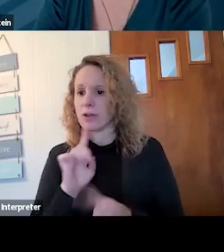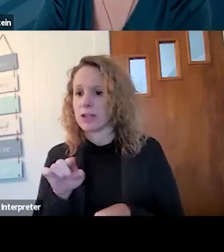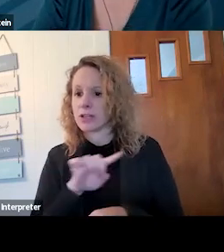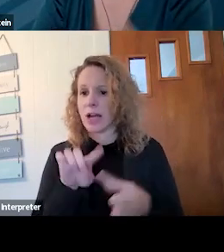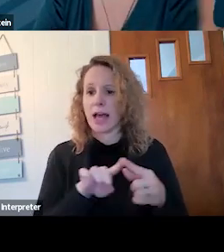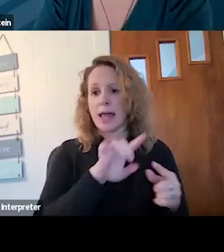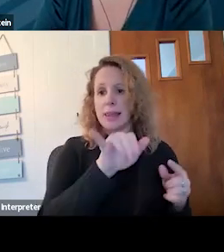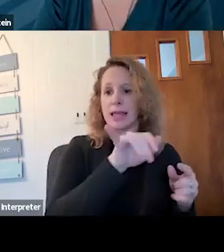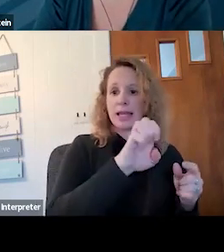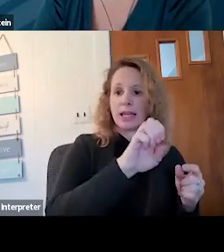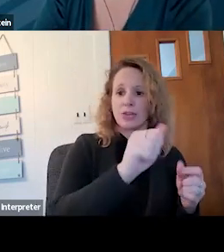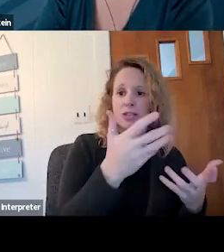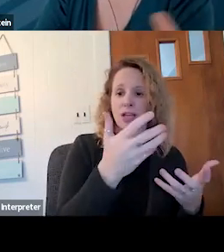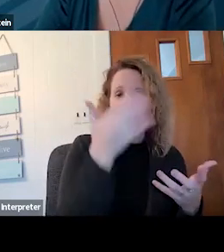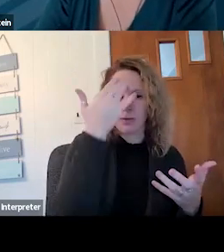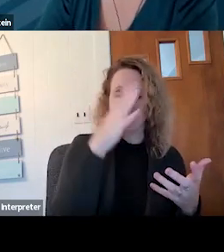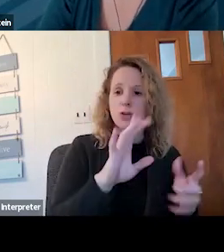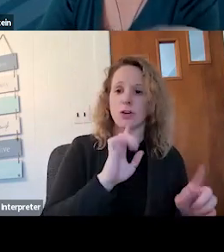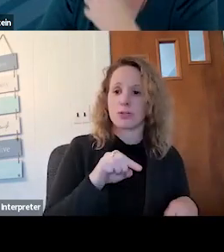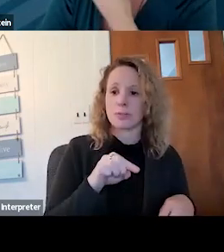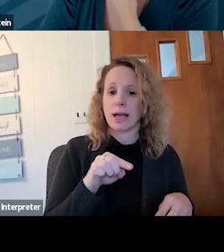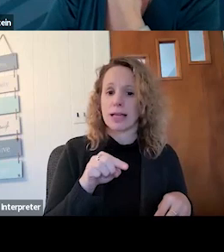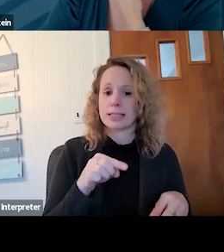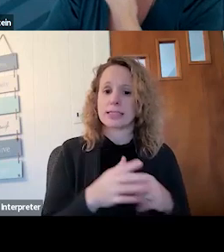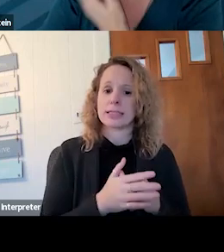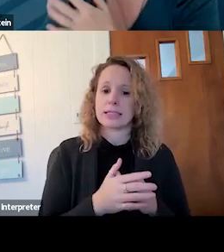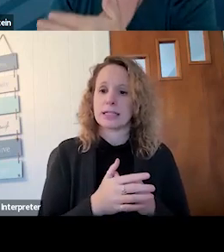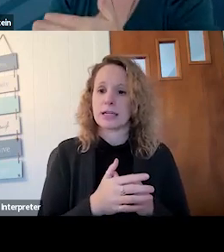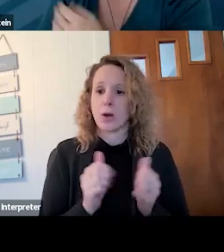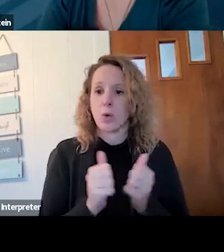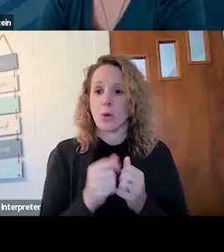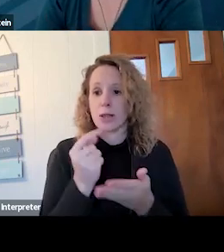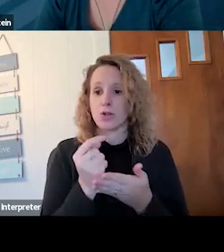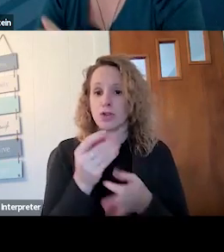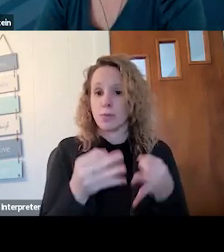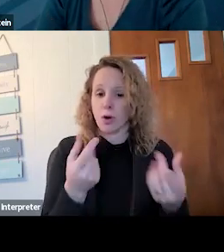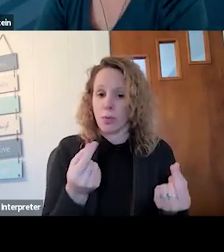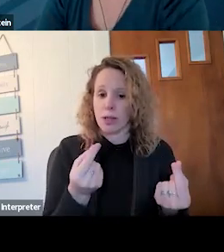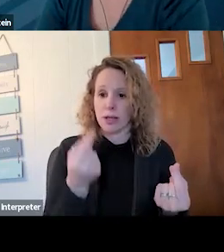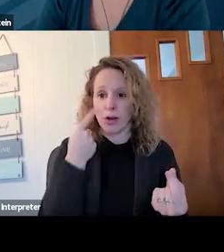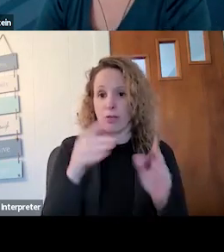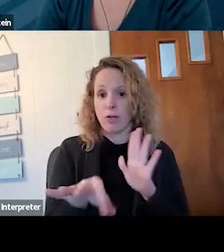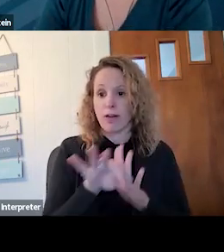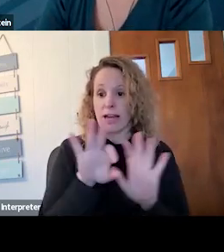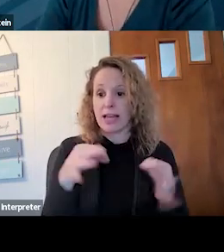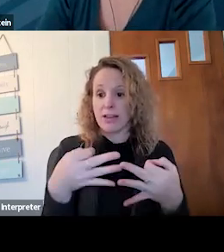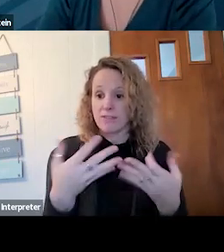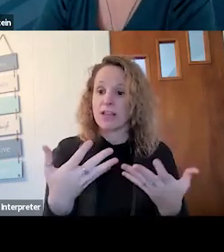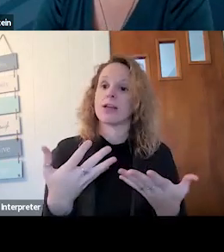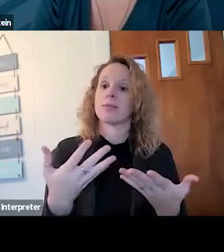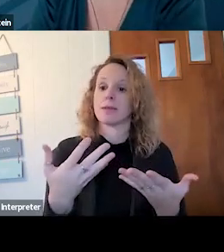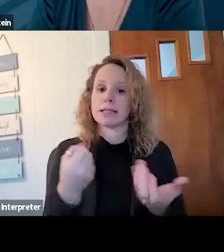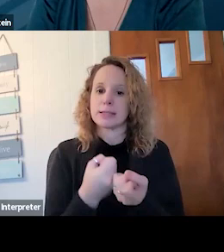to hear from what you see across the country, what treatment courts might do to fund family or couples